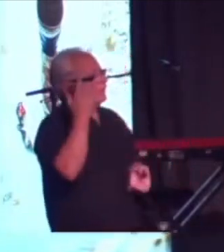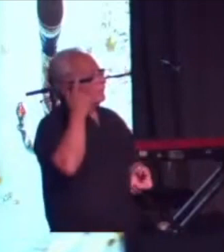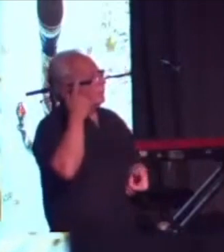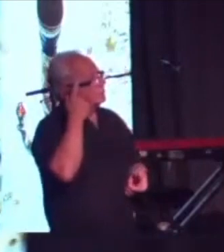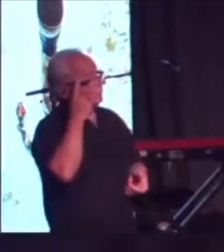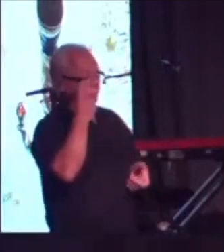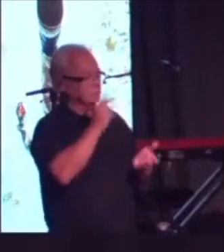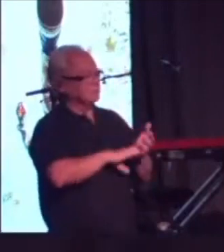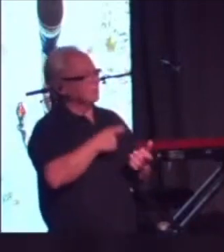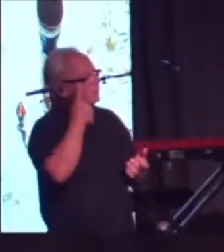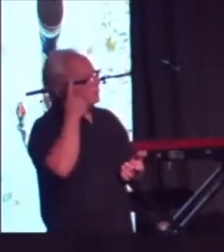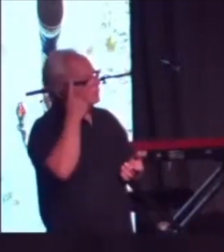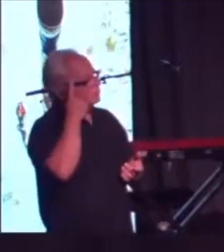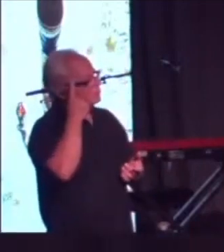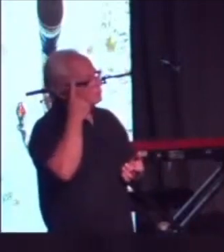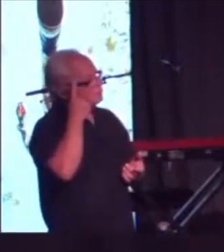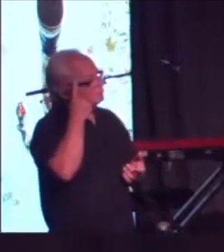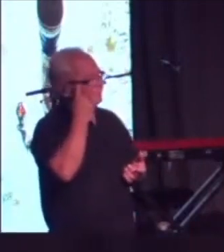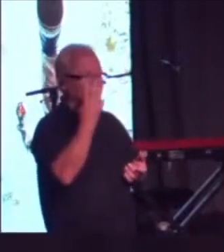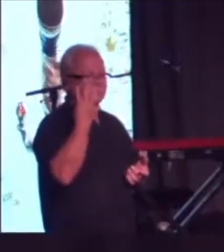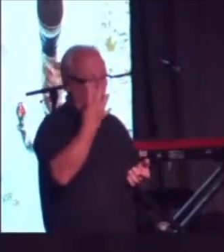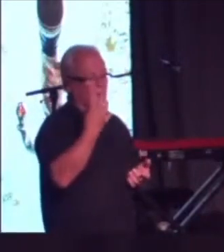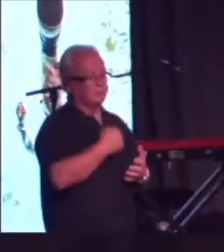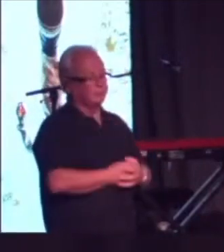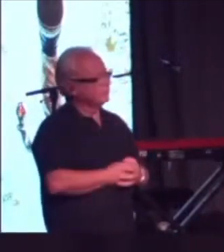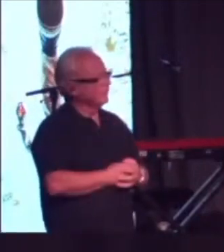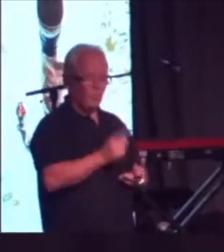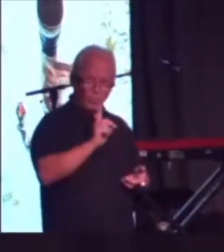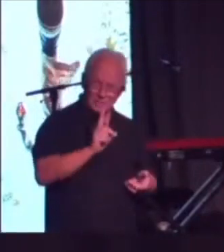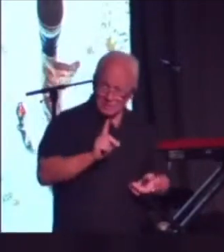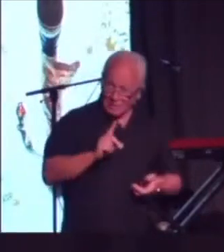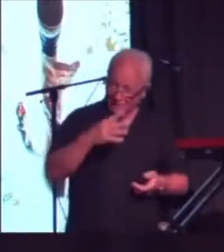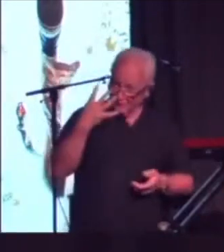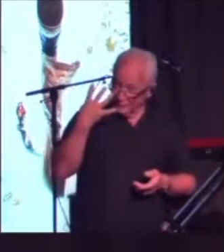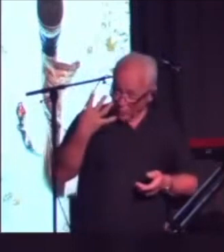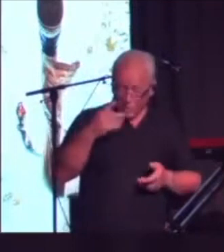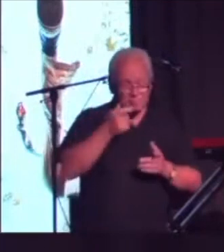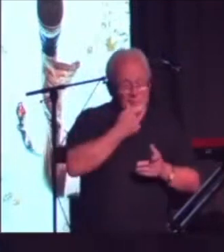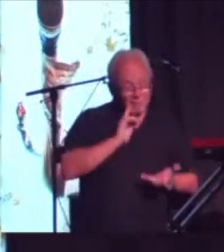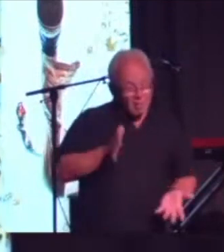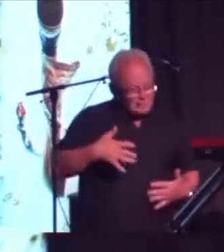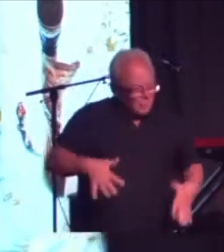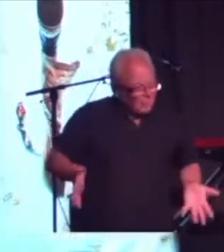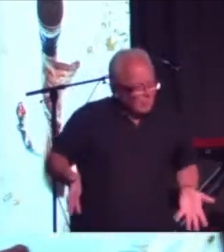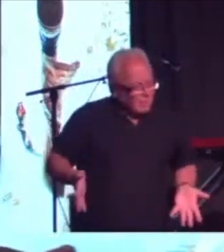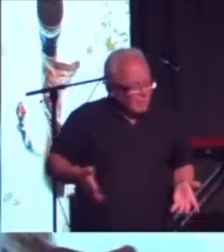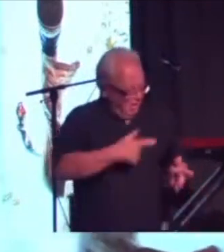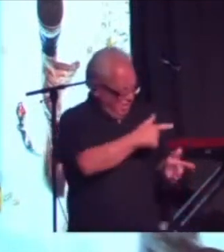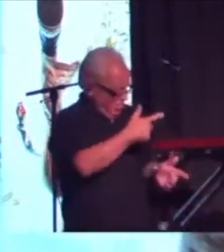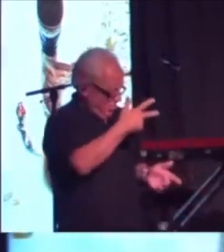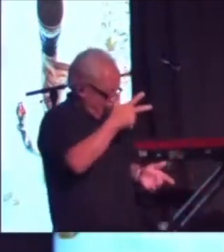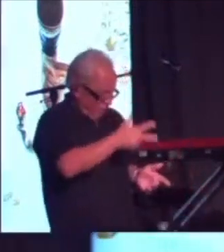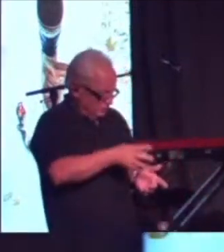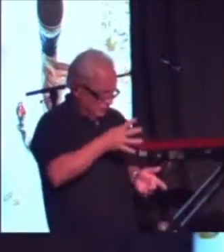And he said, four persons. Four people. And that mass. Four